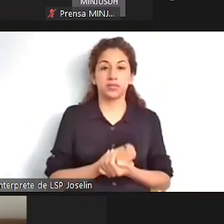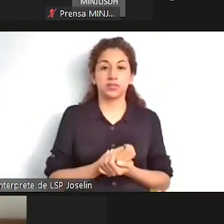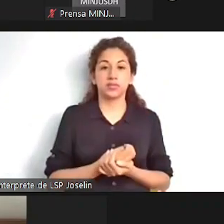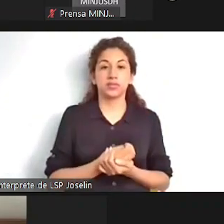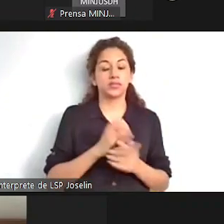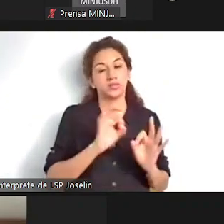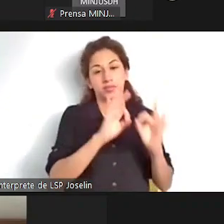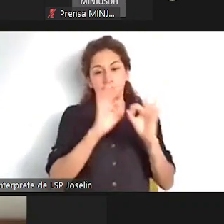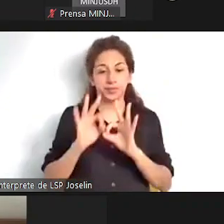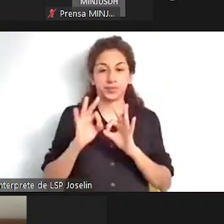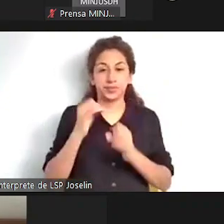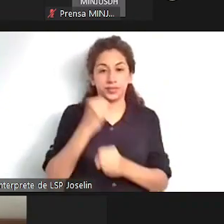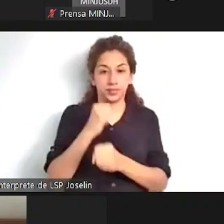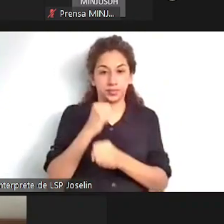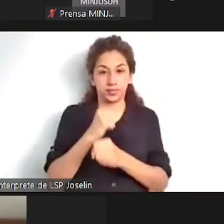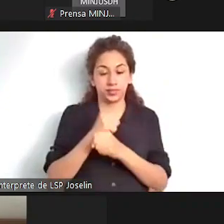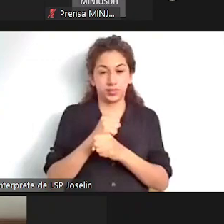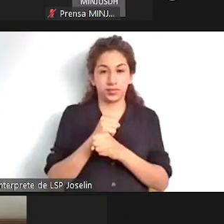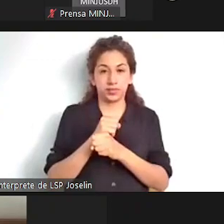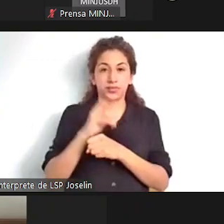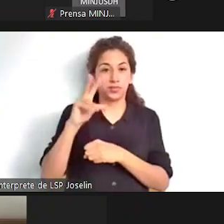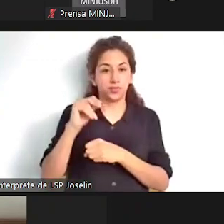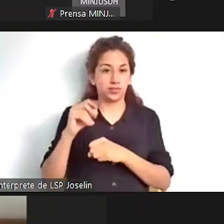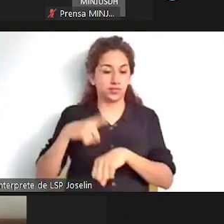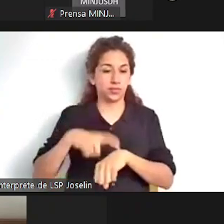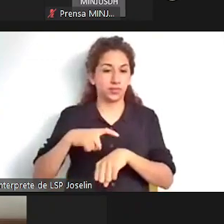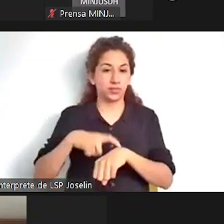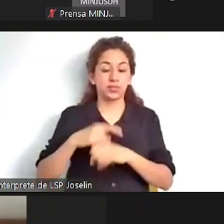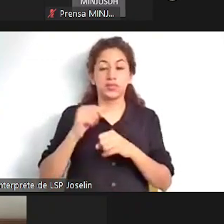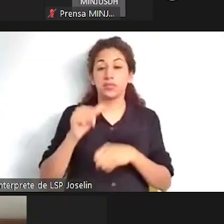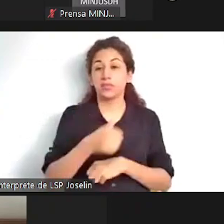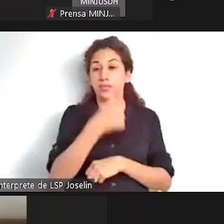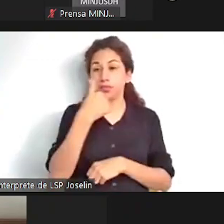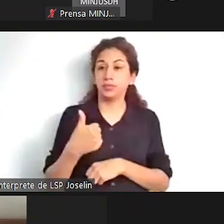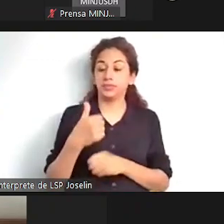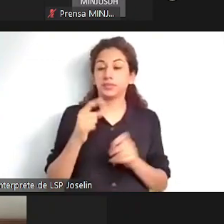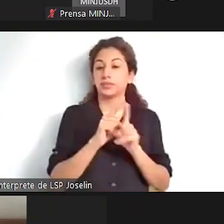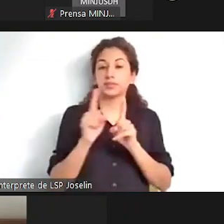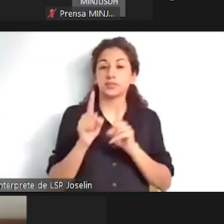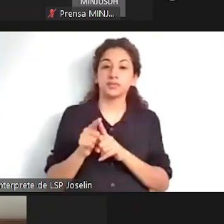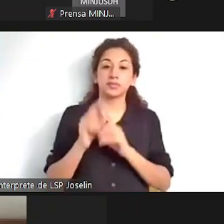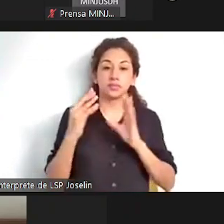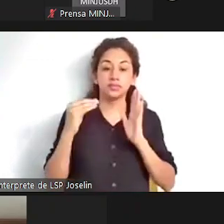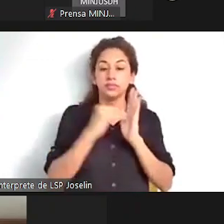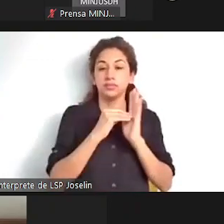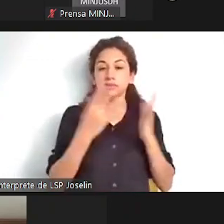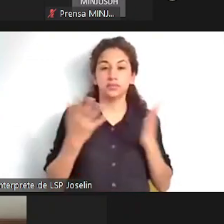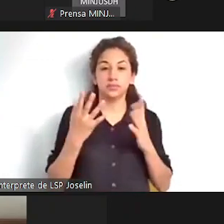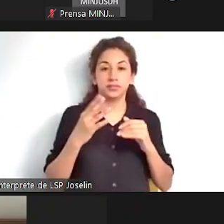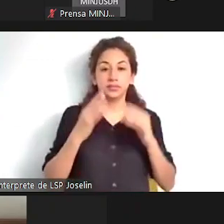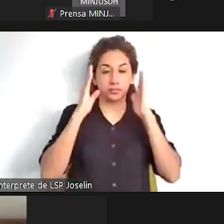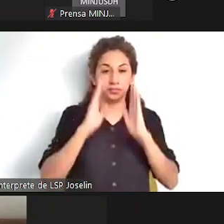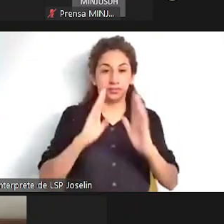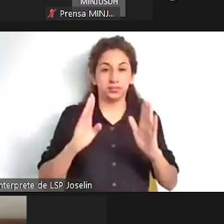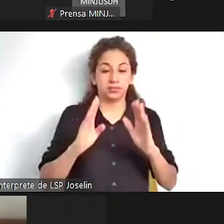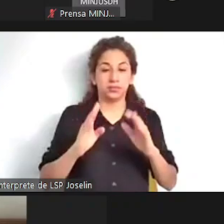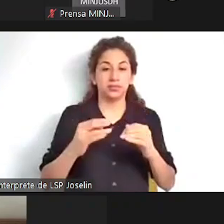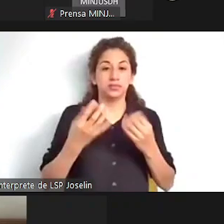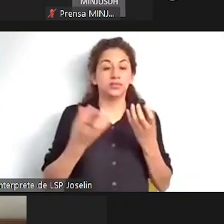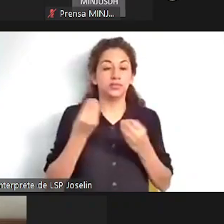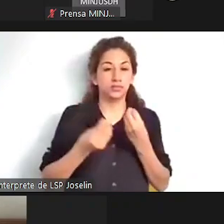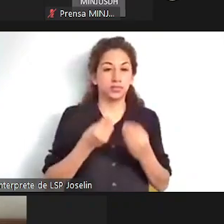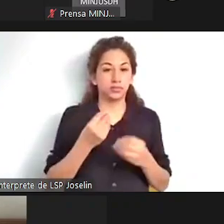another area where special attention should be paid is the strengthening of administrative and judicial